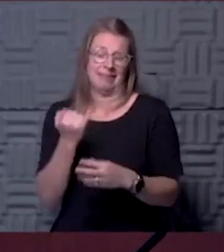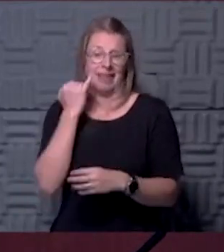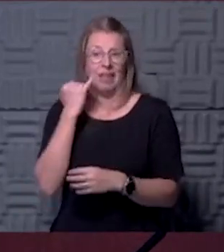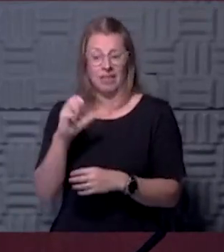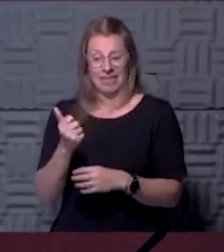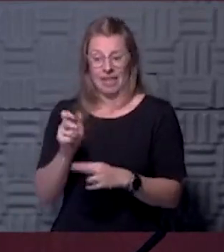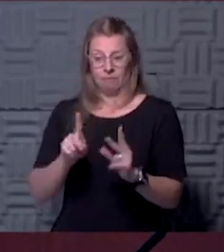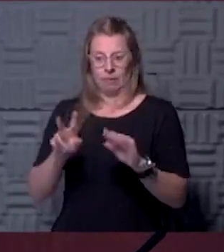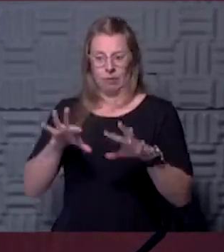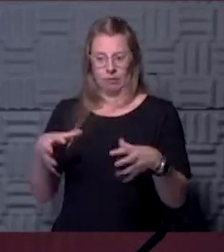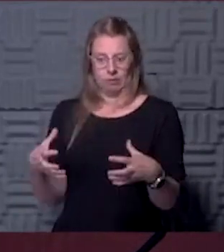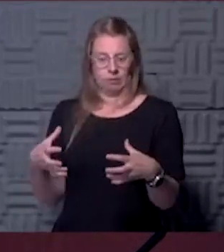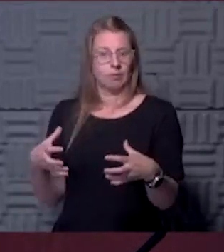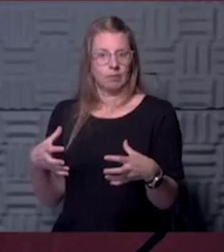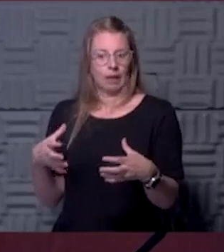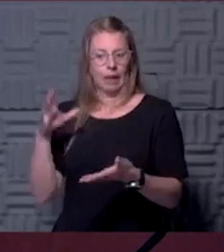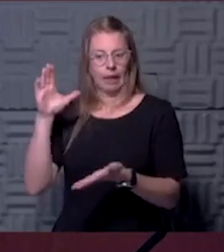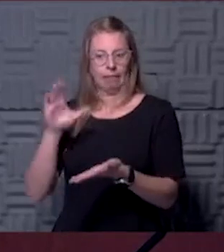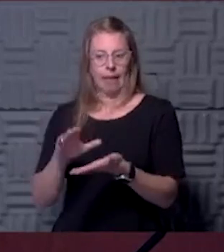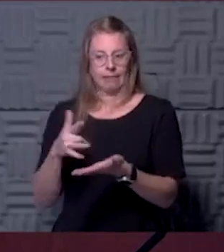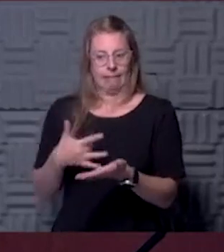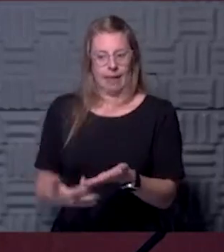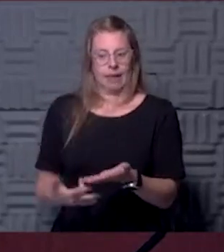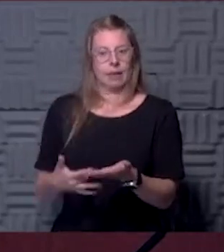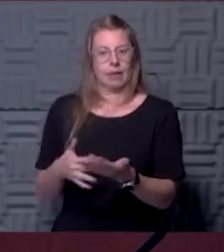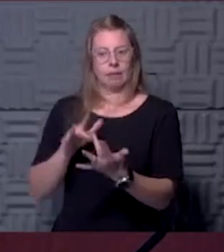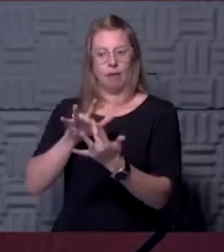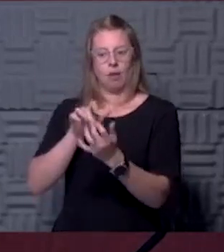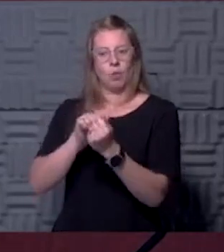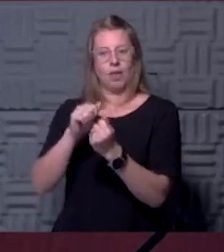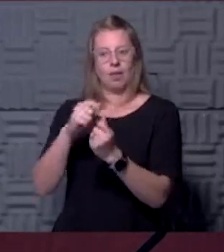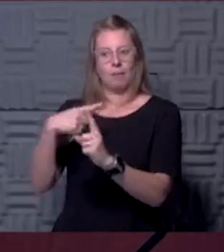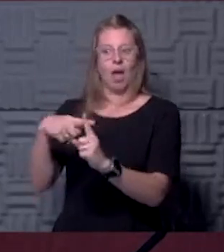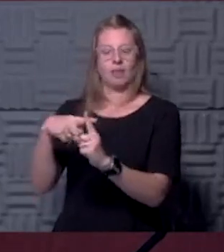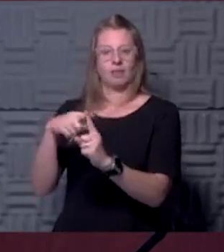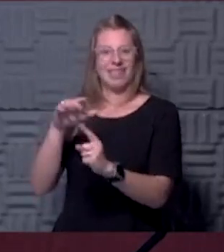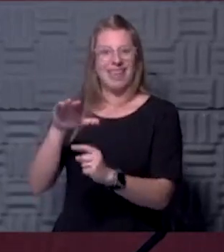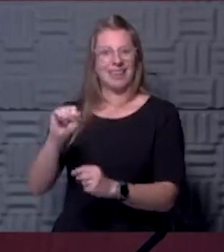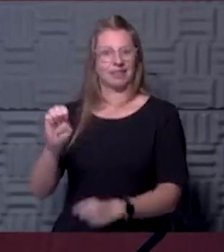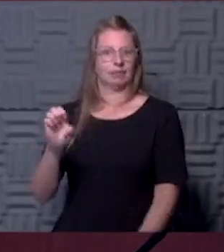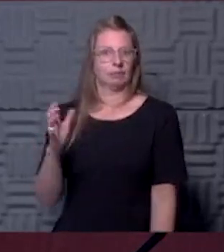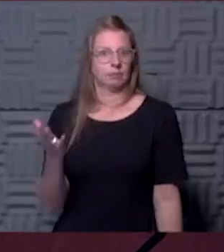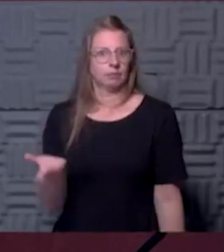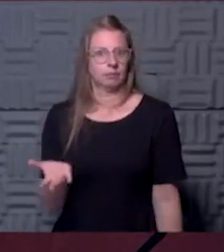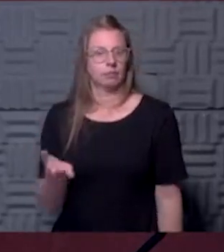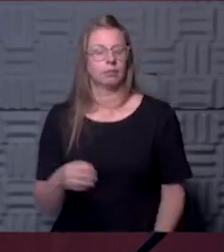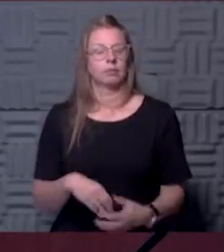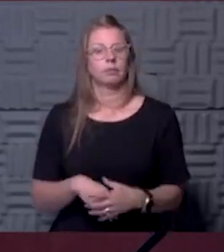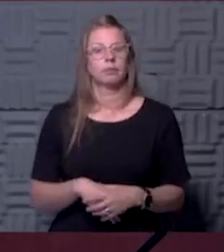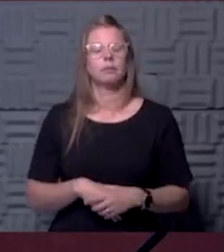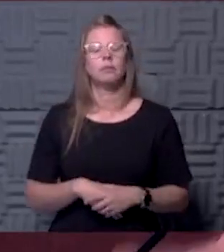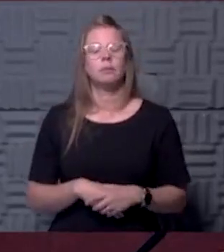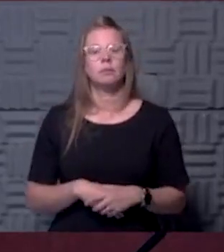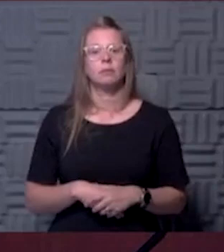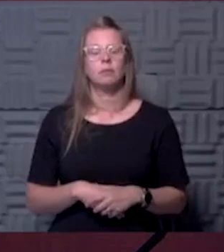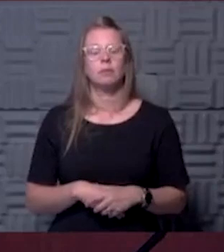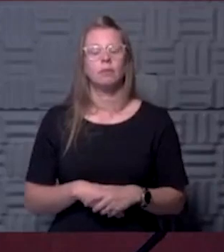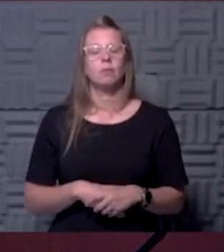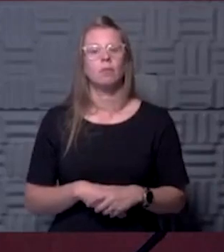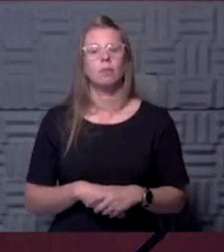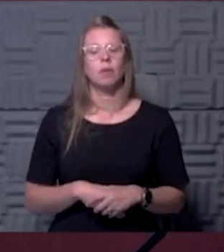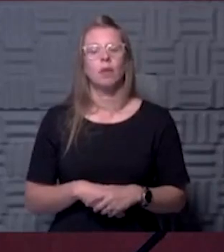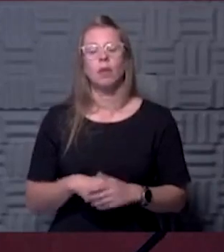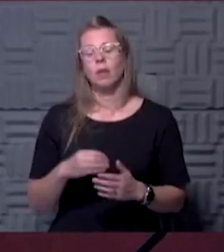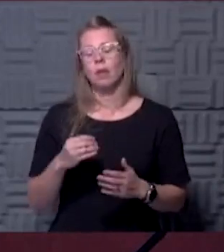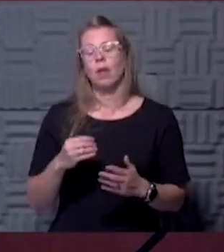group of 10, you're much less likely to come into contact with a positive. So than if you were in a